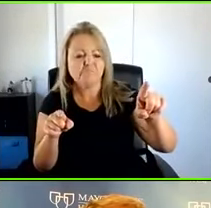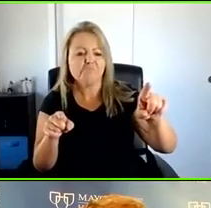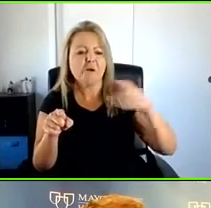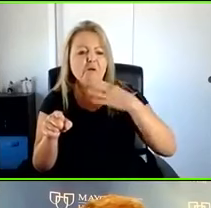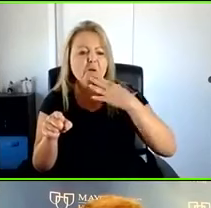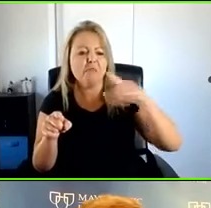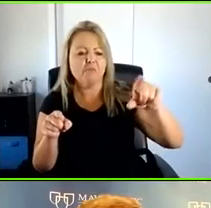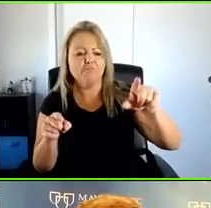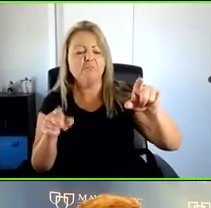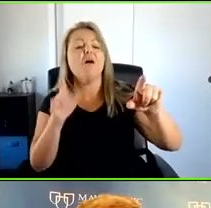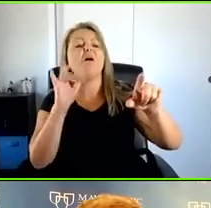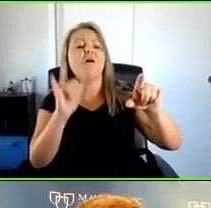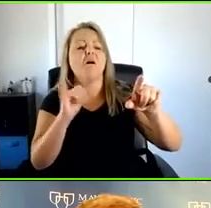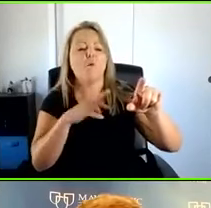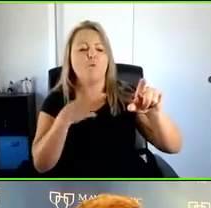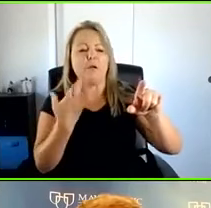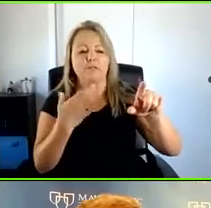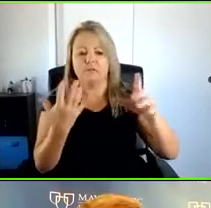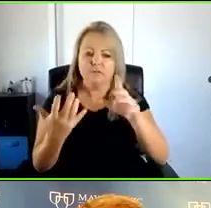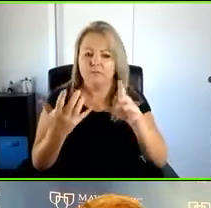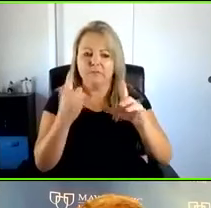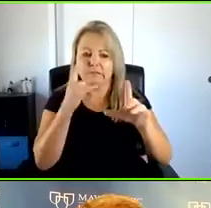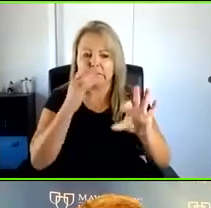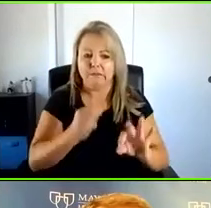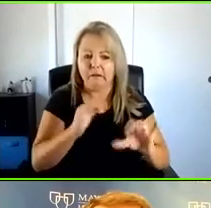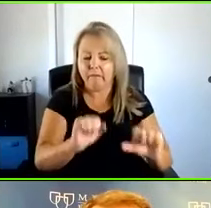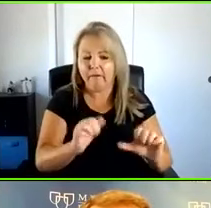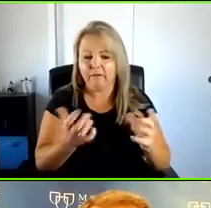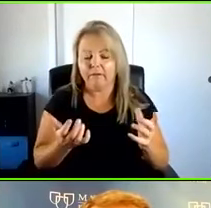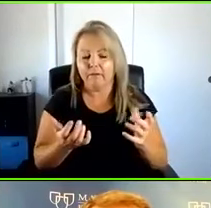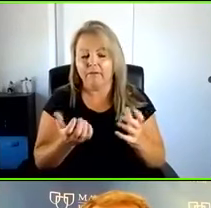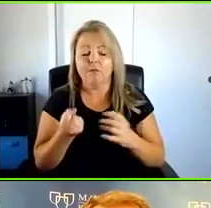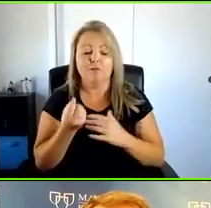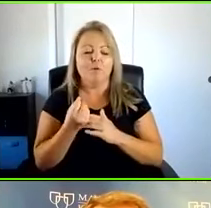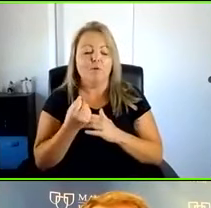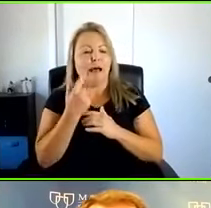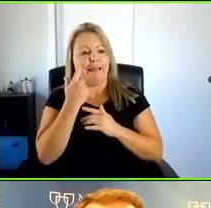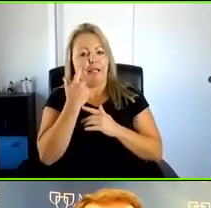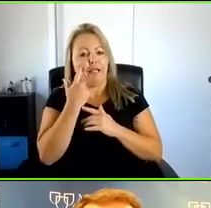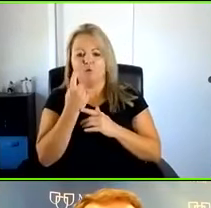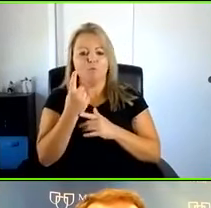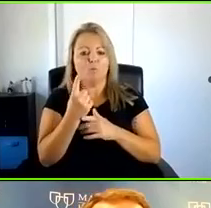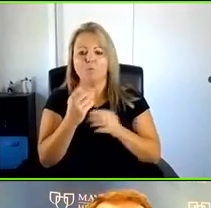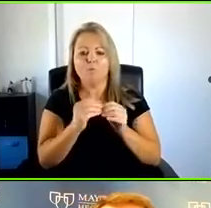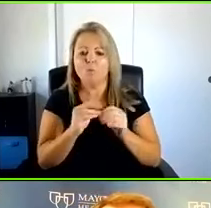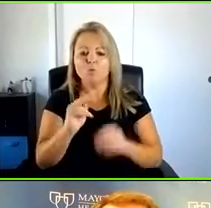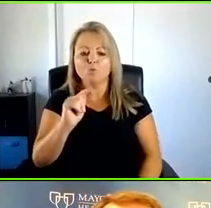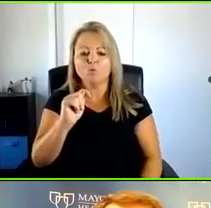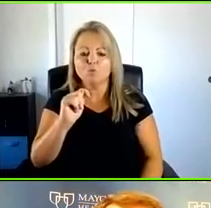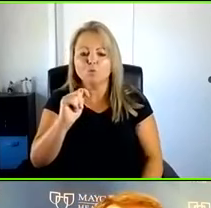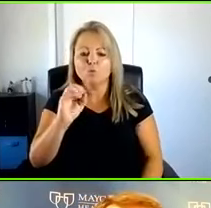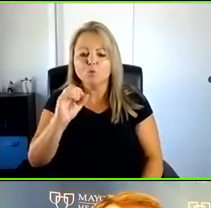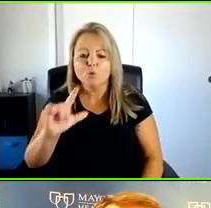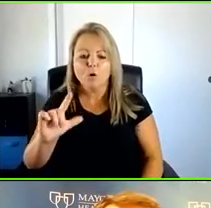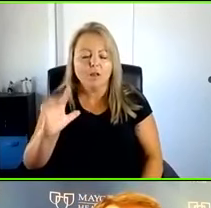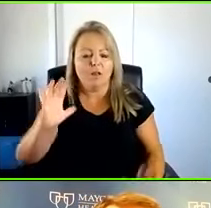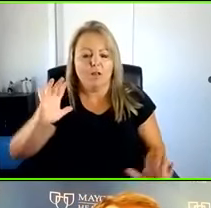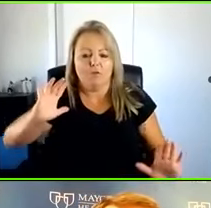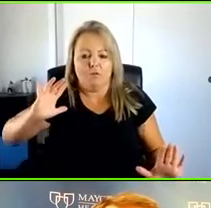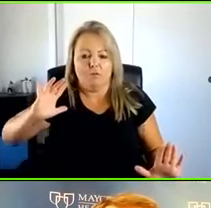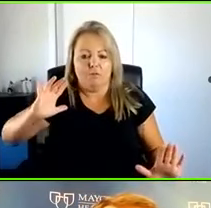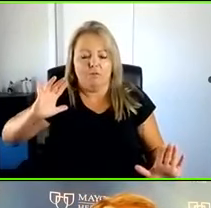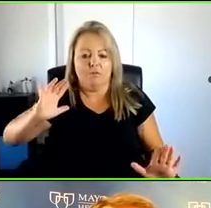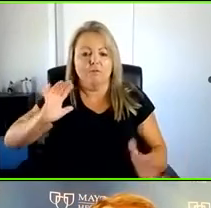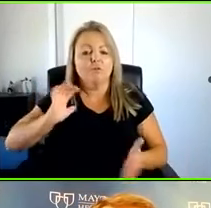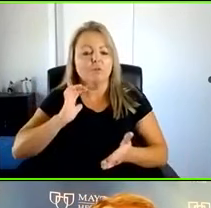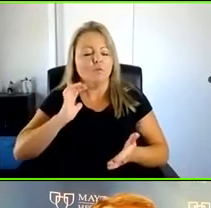of risk. So I think this is yet one more tool to be employed by